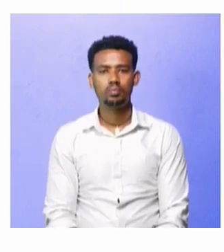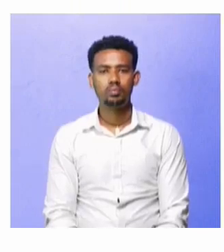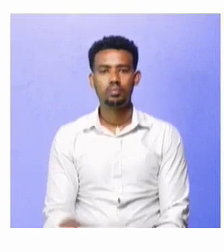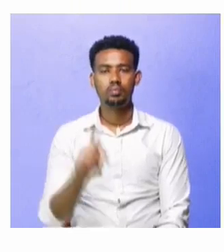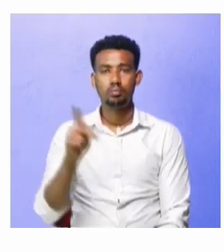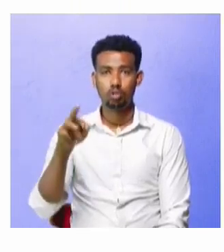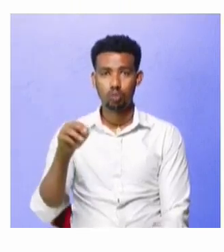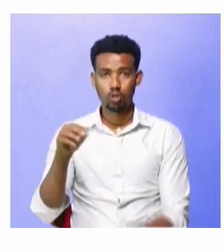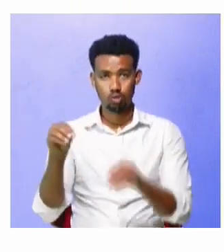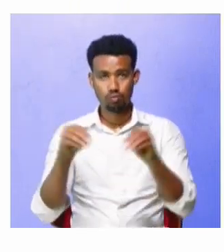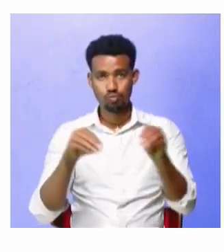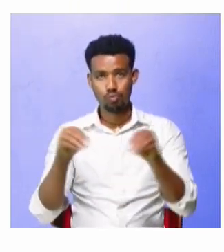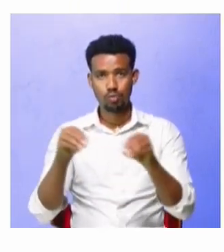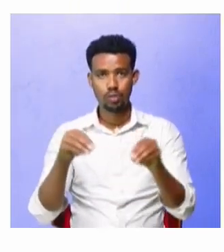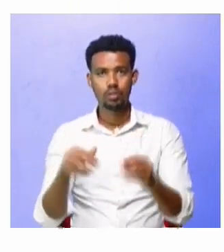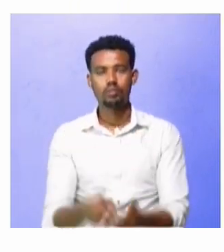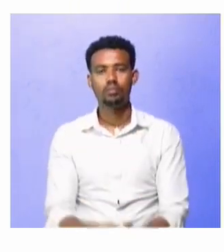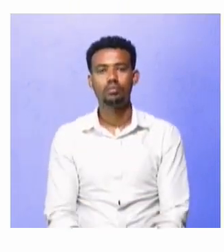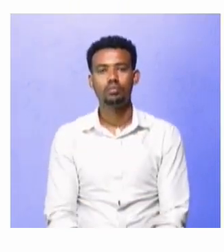movement?